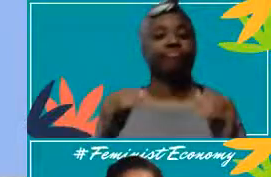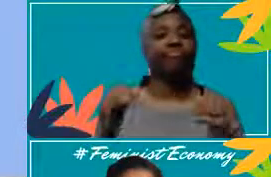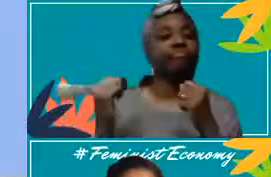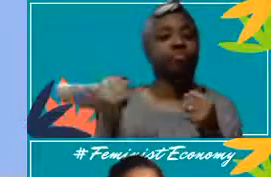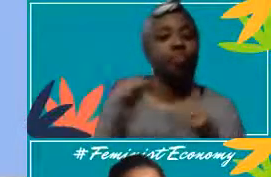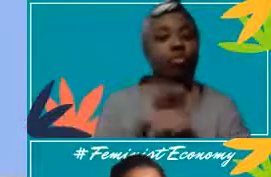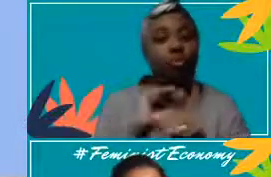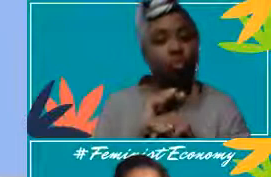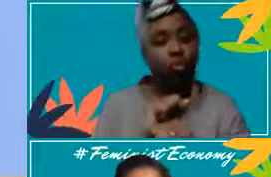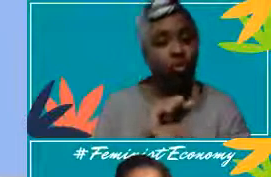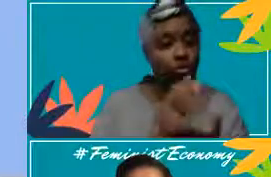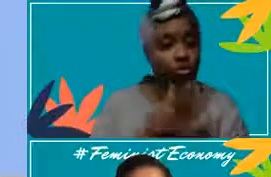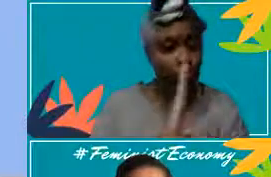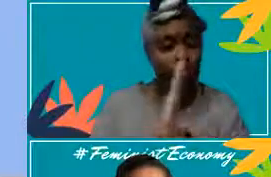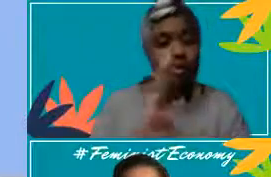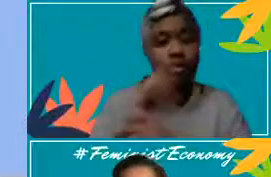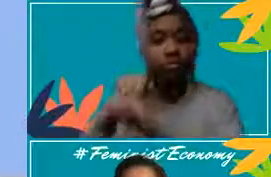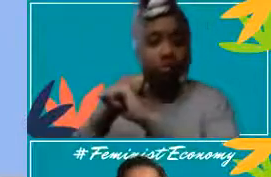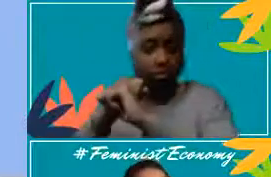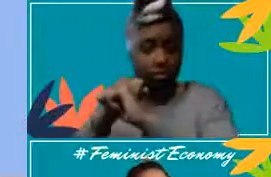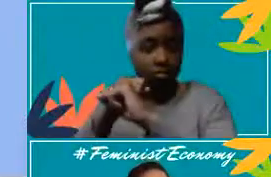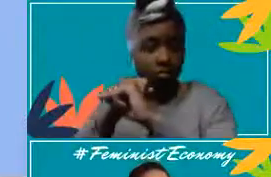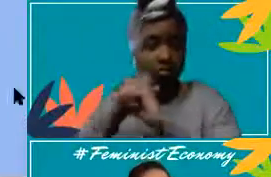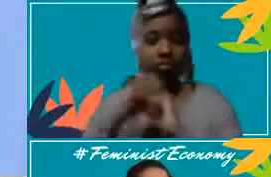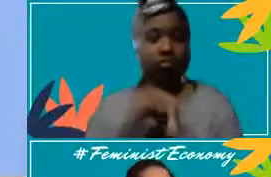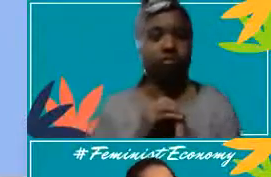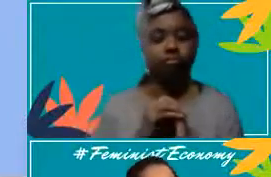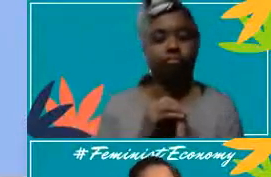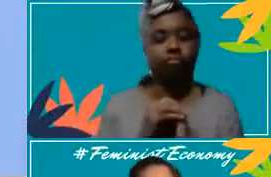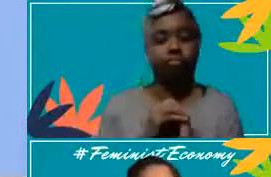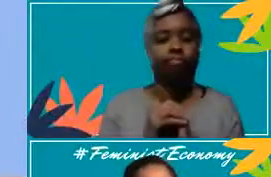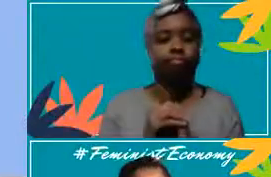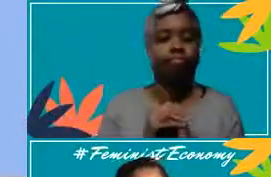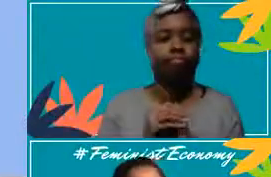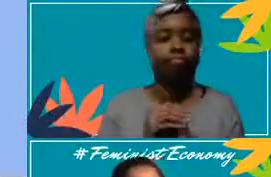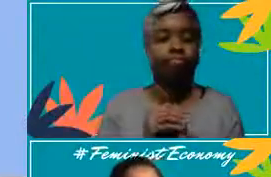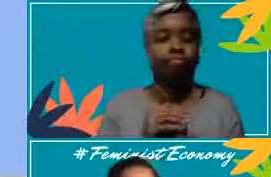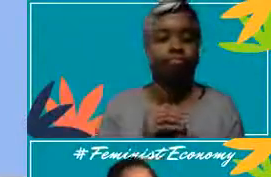protections. As in this moment, I think it's becoming clear to